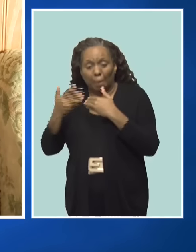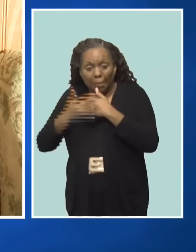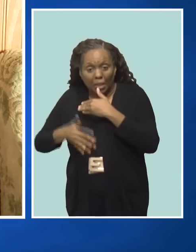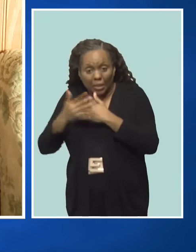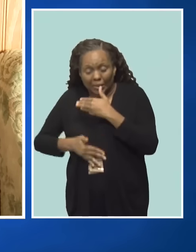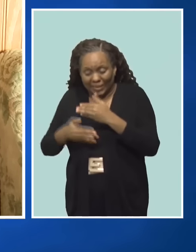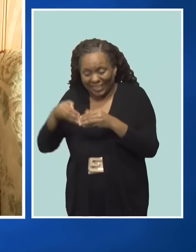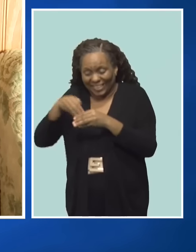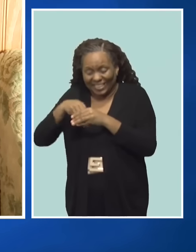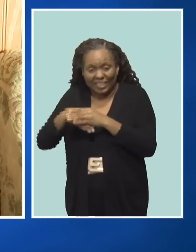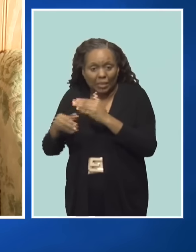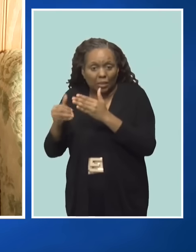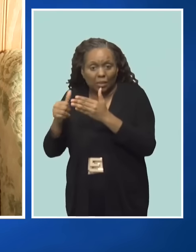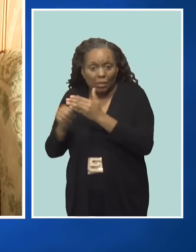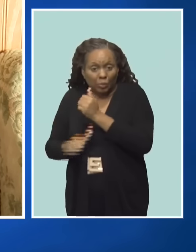done.